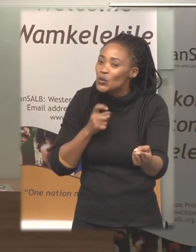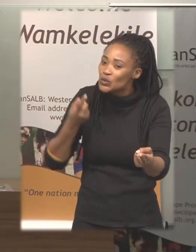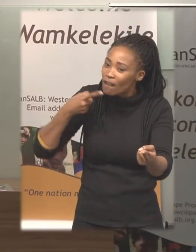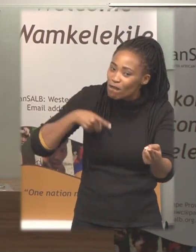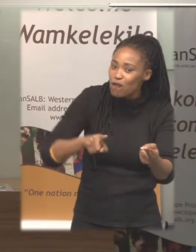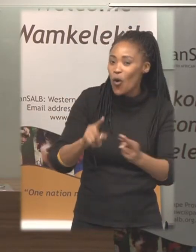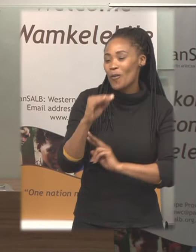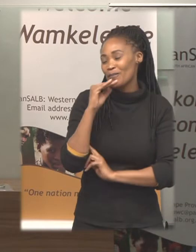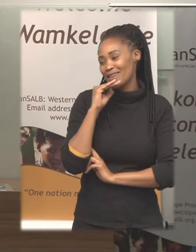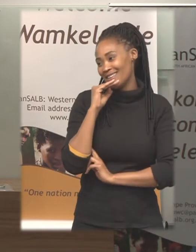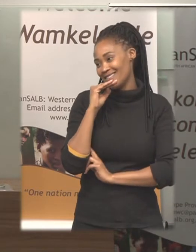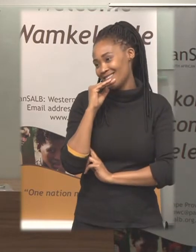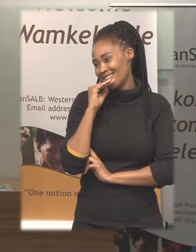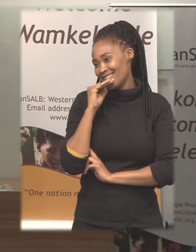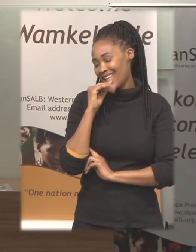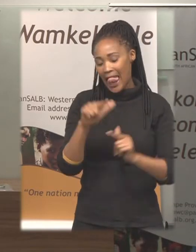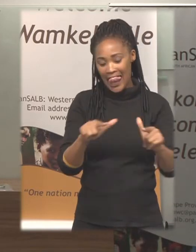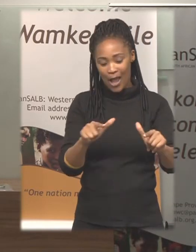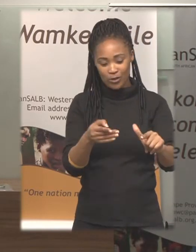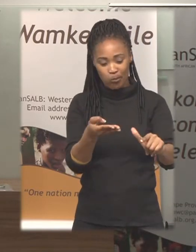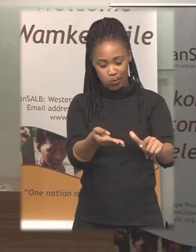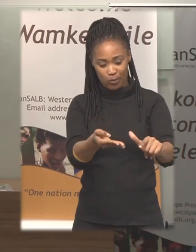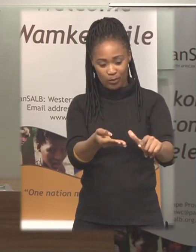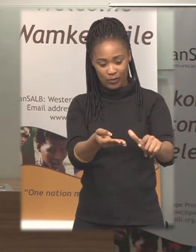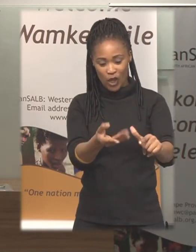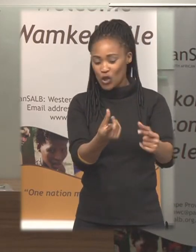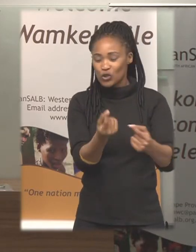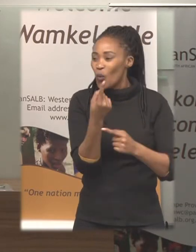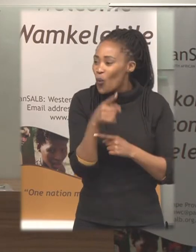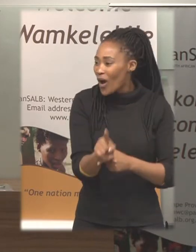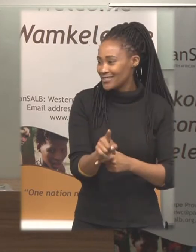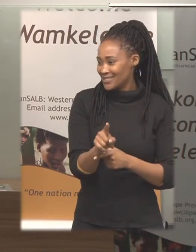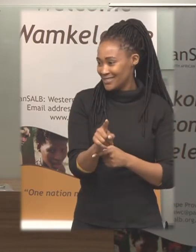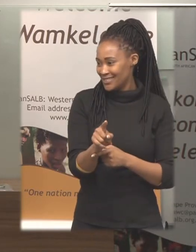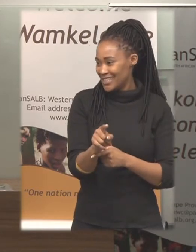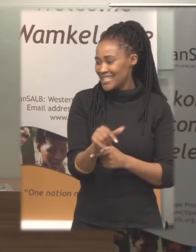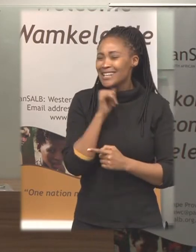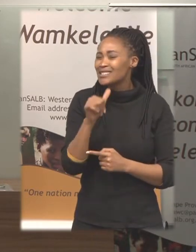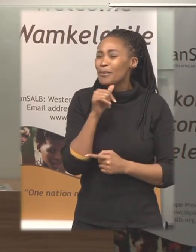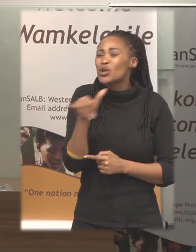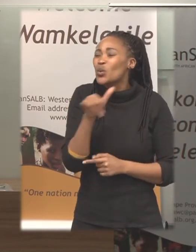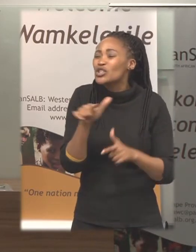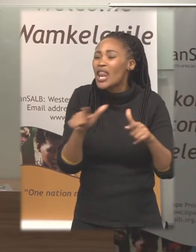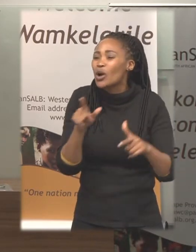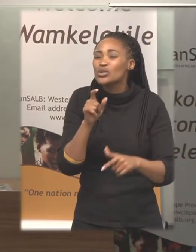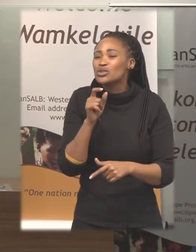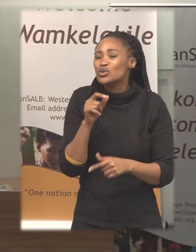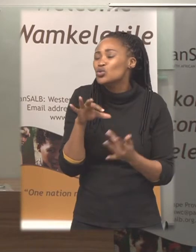meaning. What are they doing with language rather than what language are they doing it in, right?